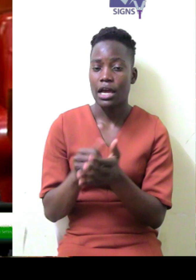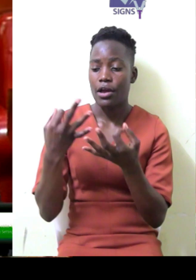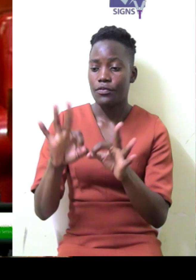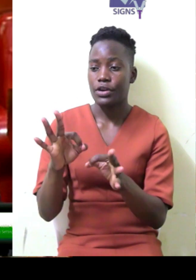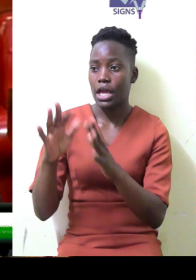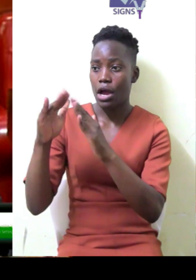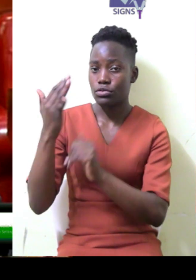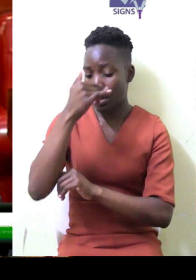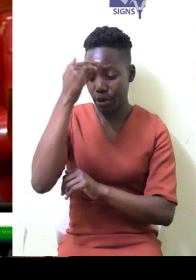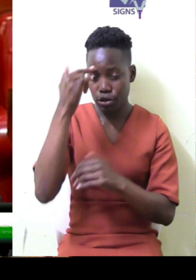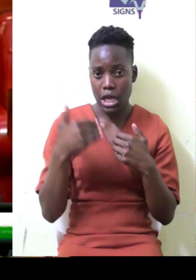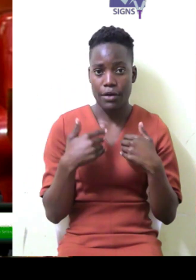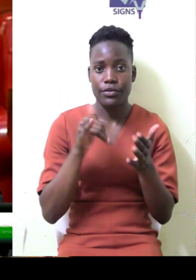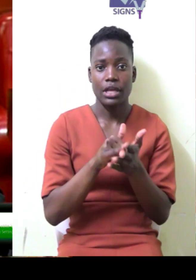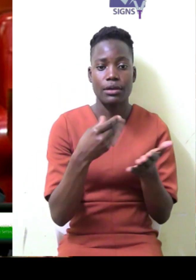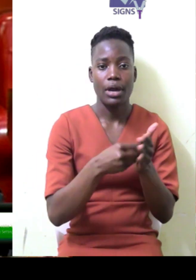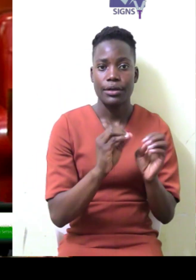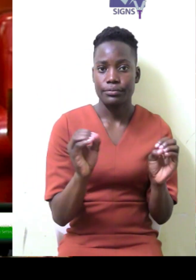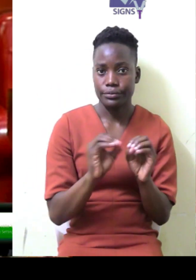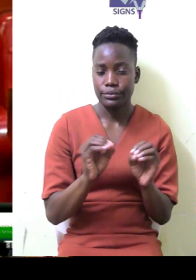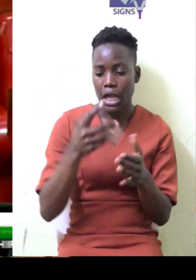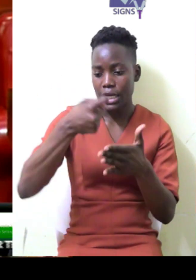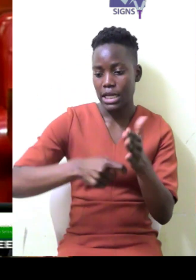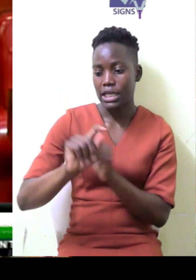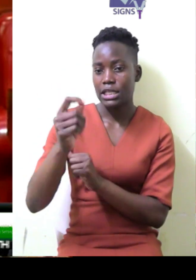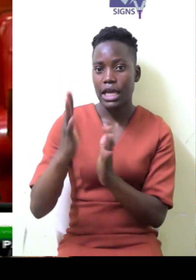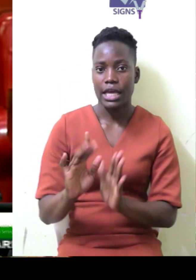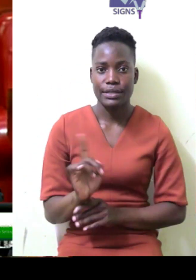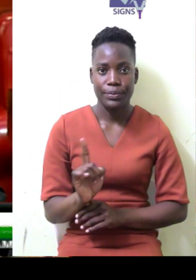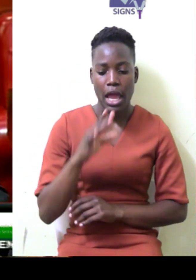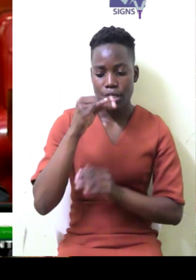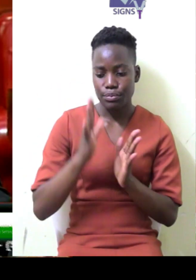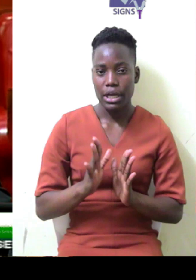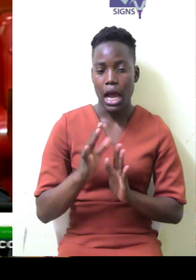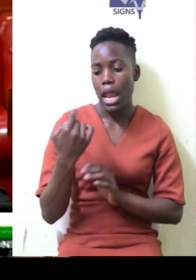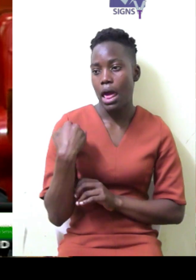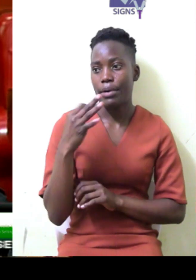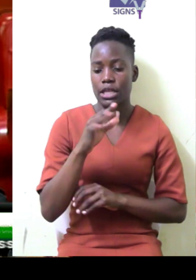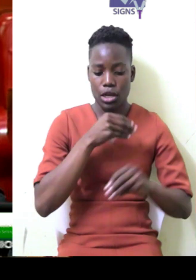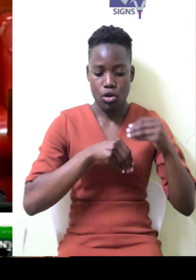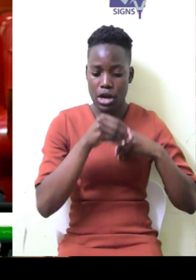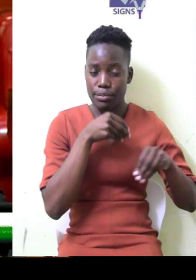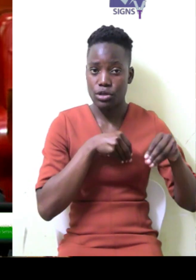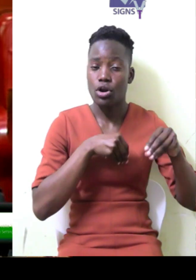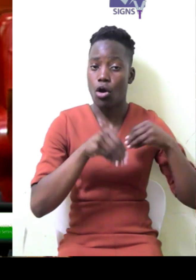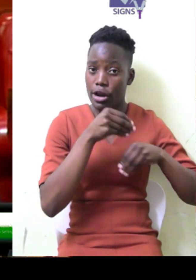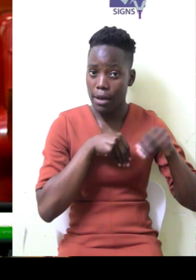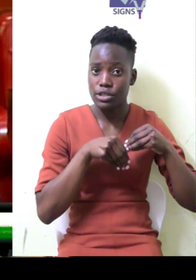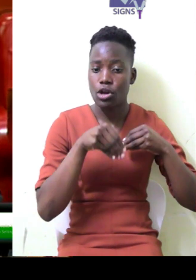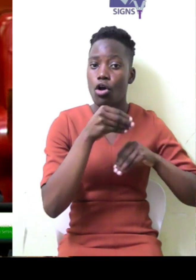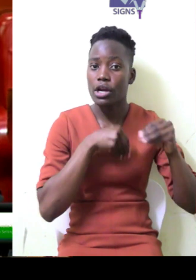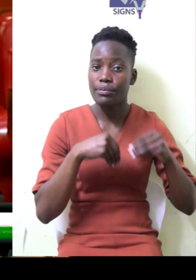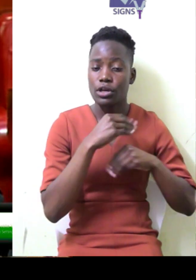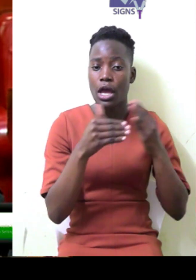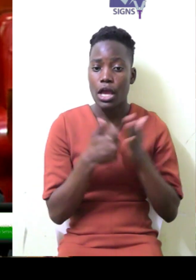don't have it. Don't tax Kenyans on it. Mr. Speaker, corruption, corruption, corruption. In all